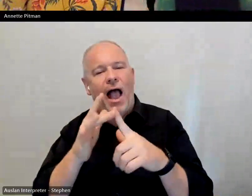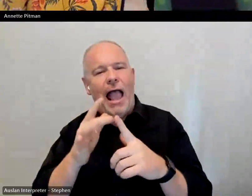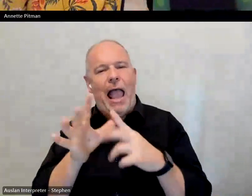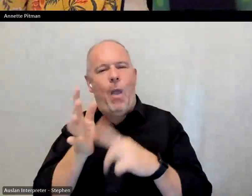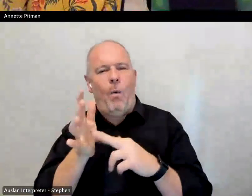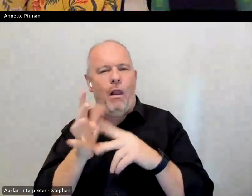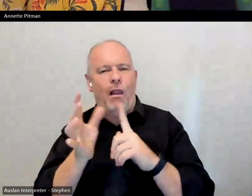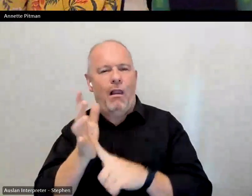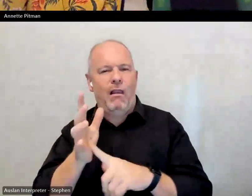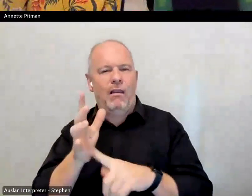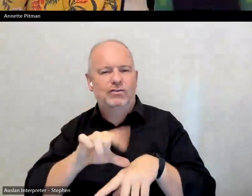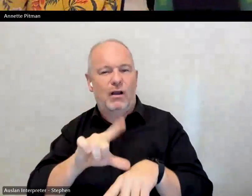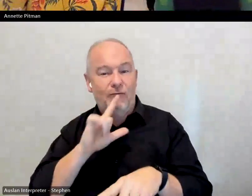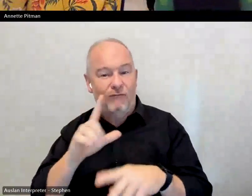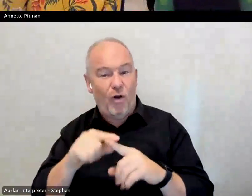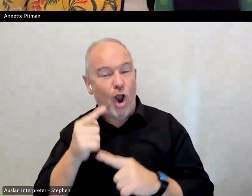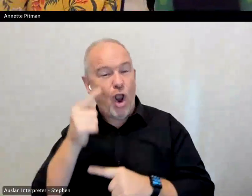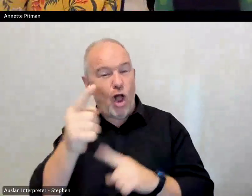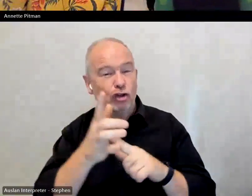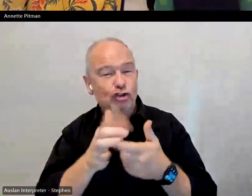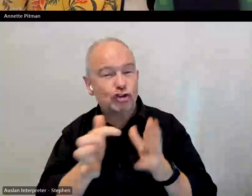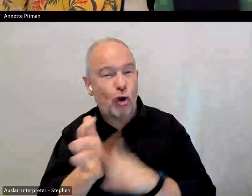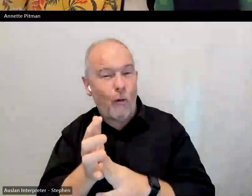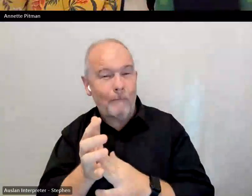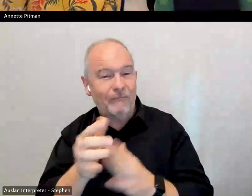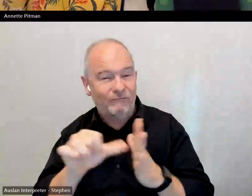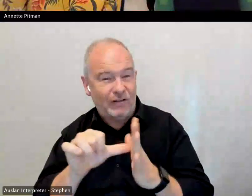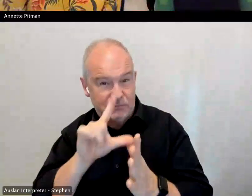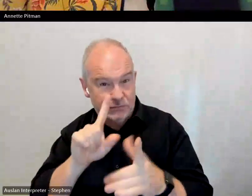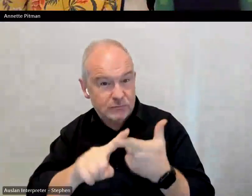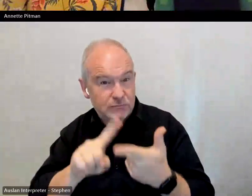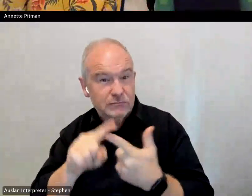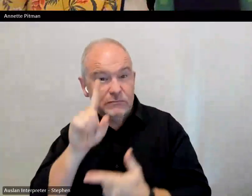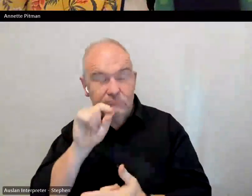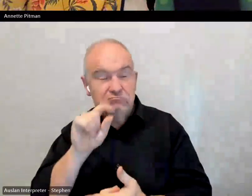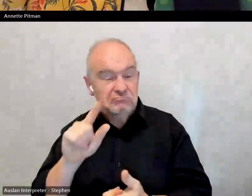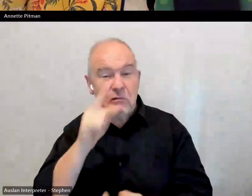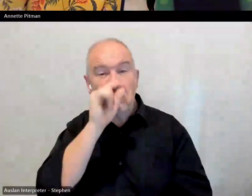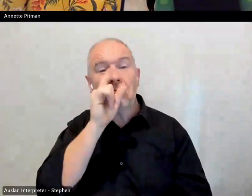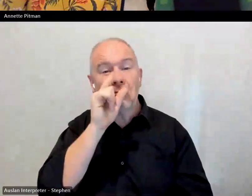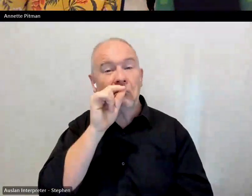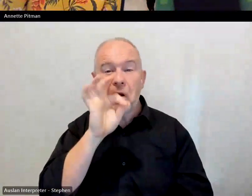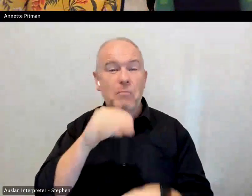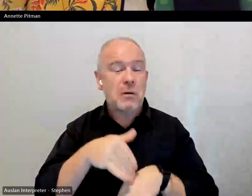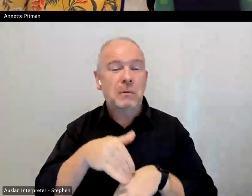opportunities? I can't see why. No, not at all.